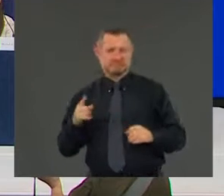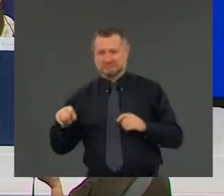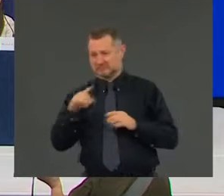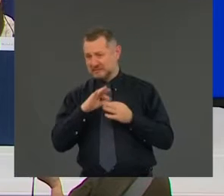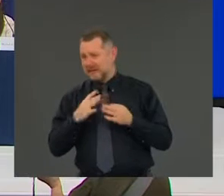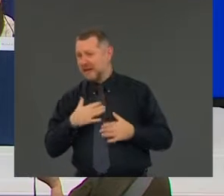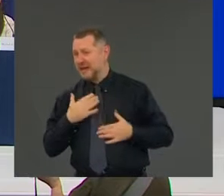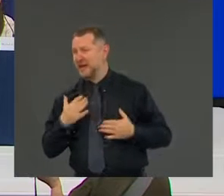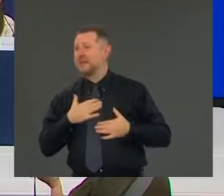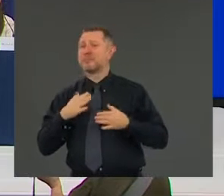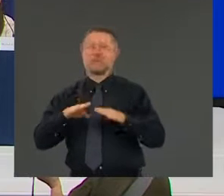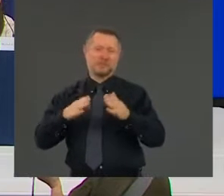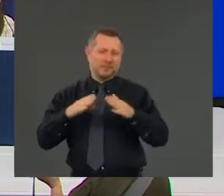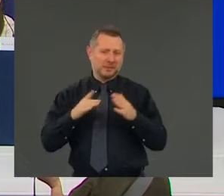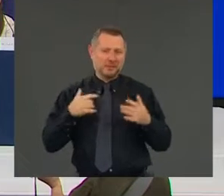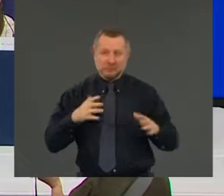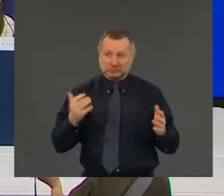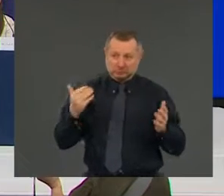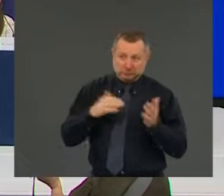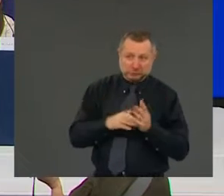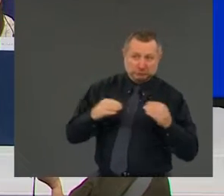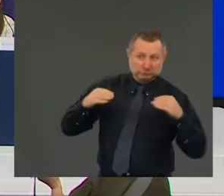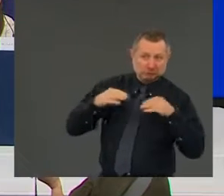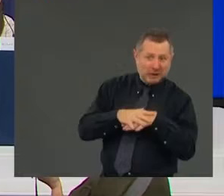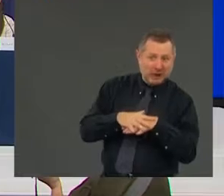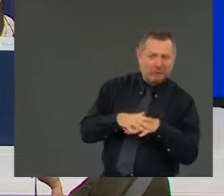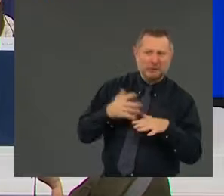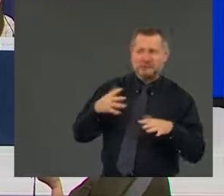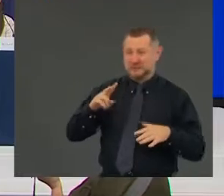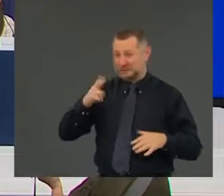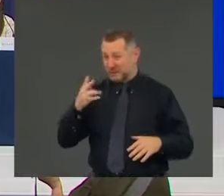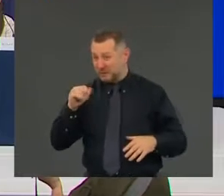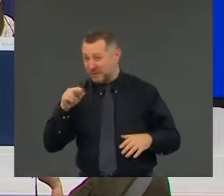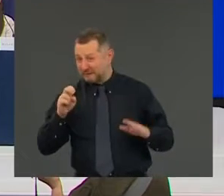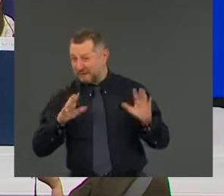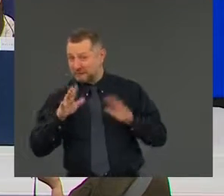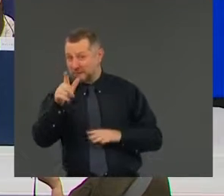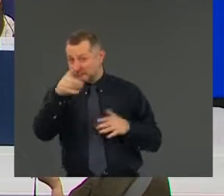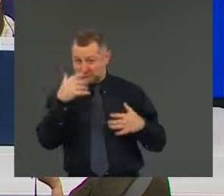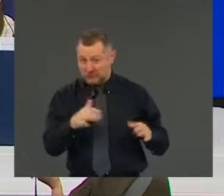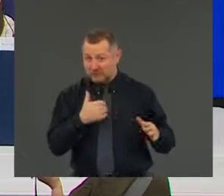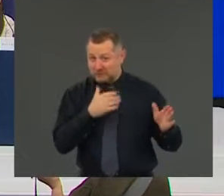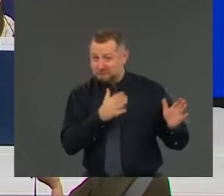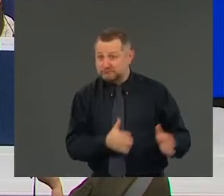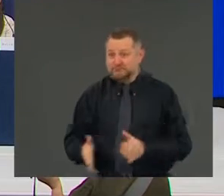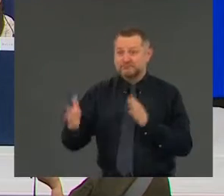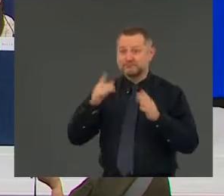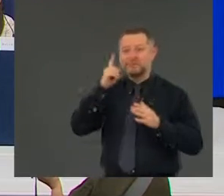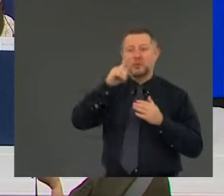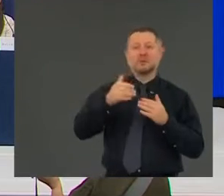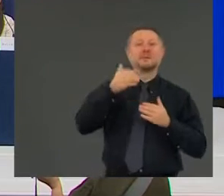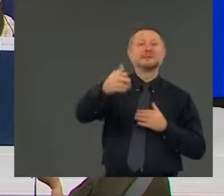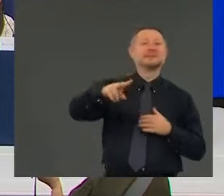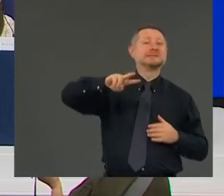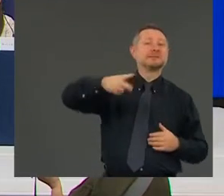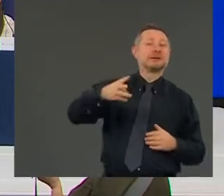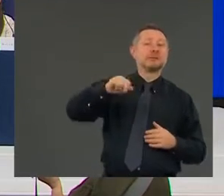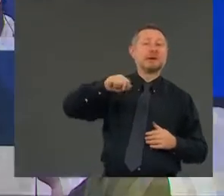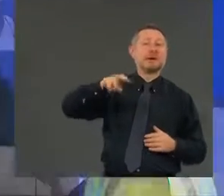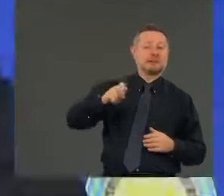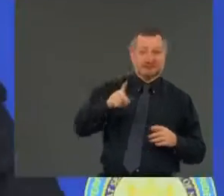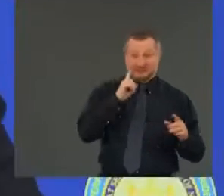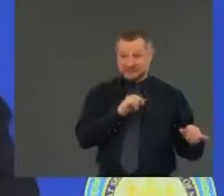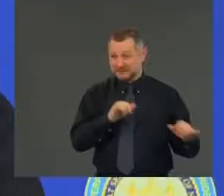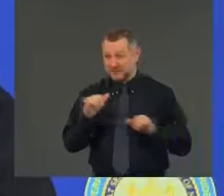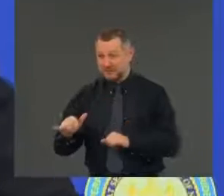going to get a second wave. Do you have you started forming a new plan for a second wave, and how would it be different from what we did this